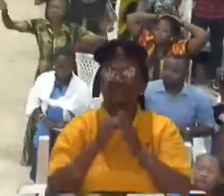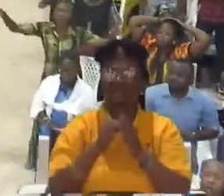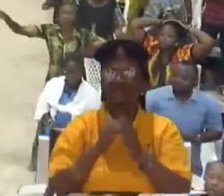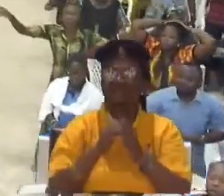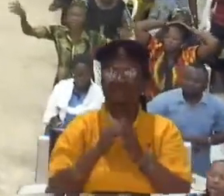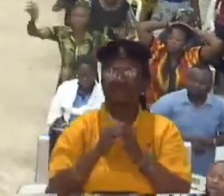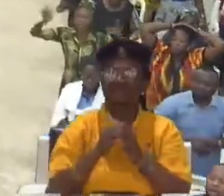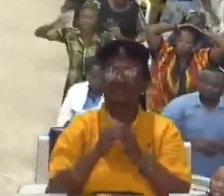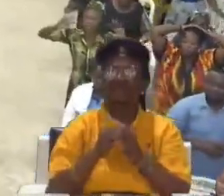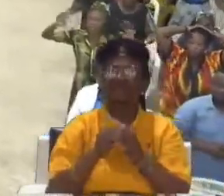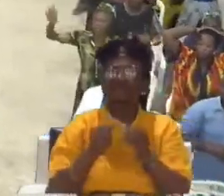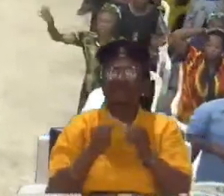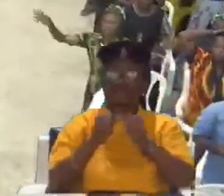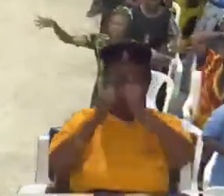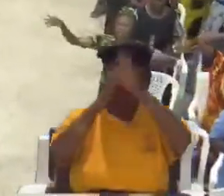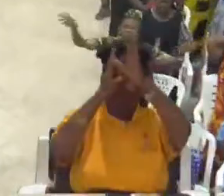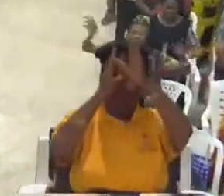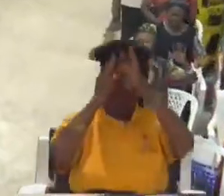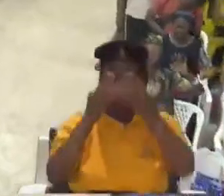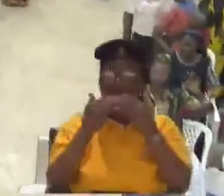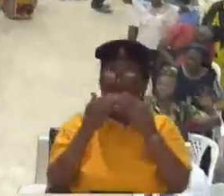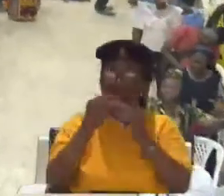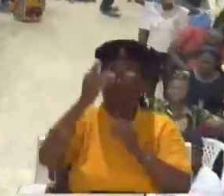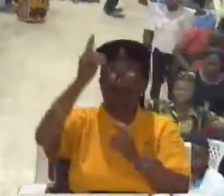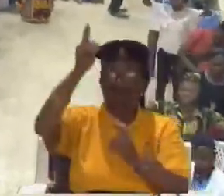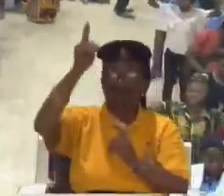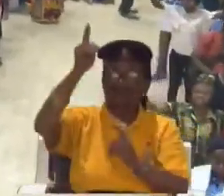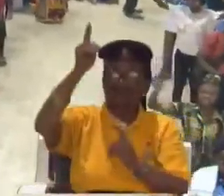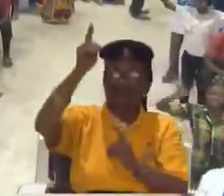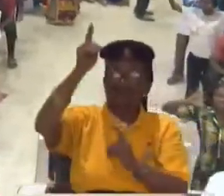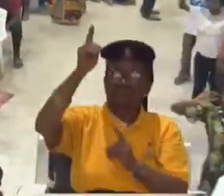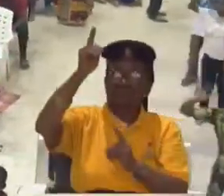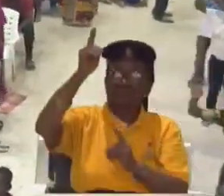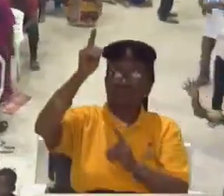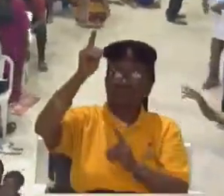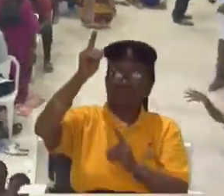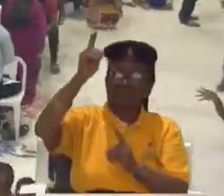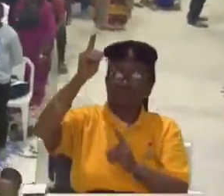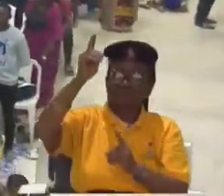Oh Lord, thank you. Baba Eshom.